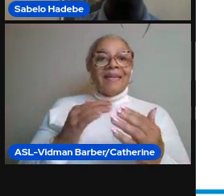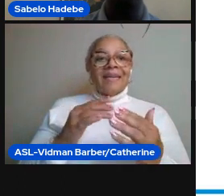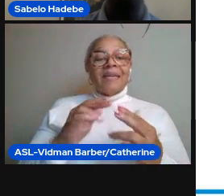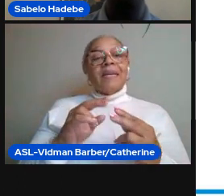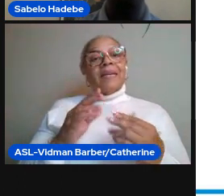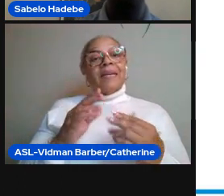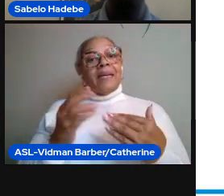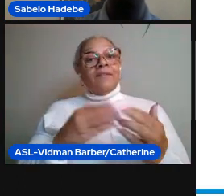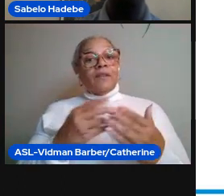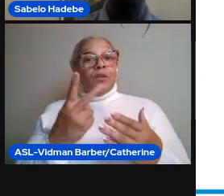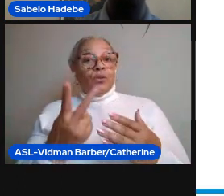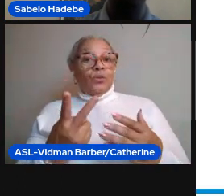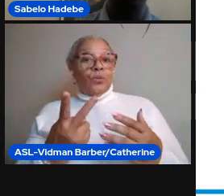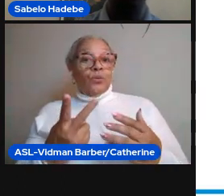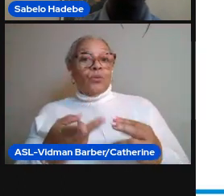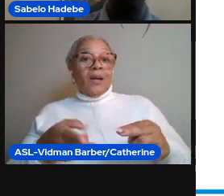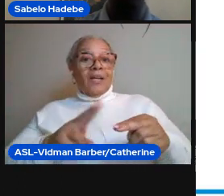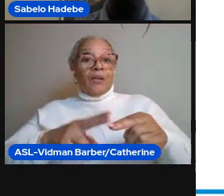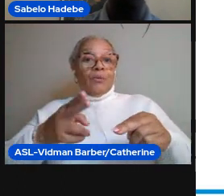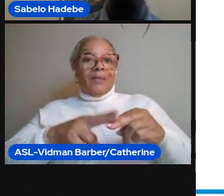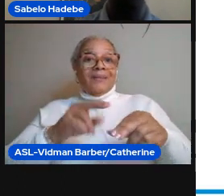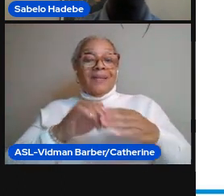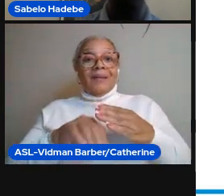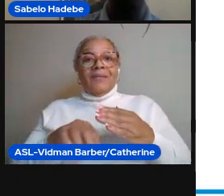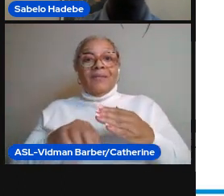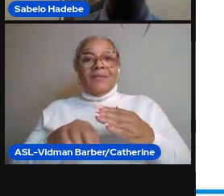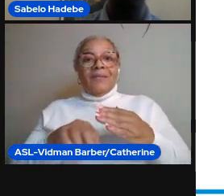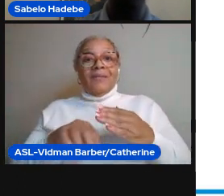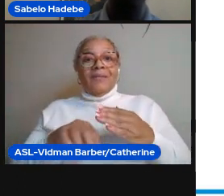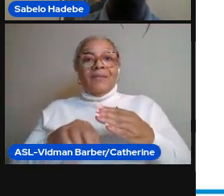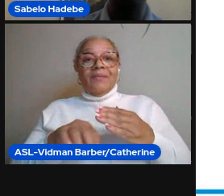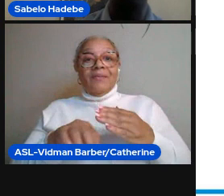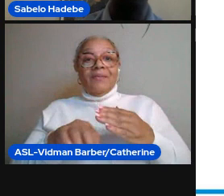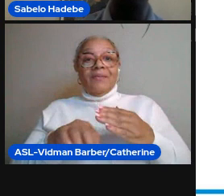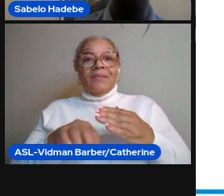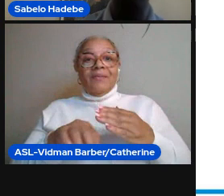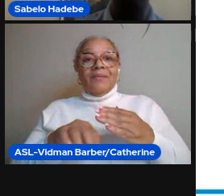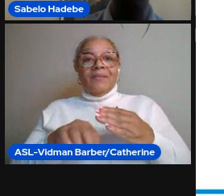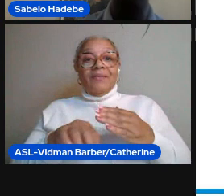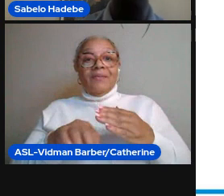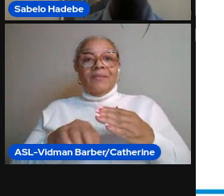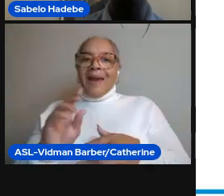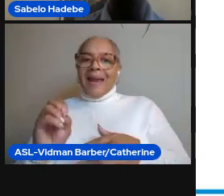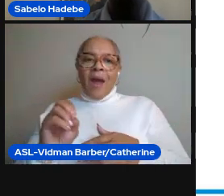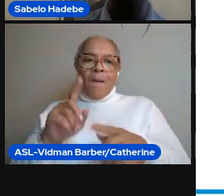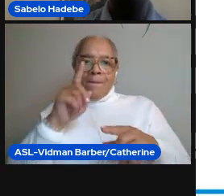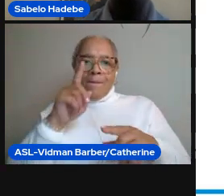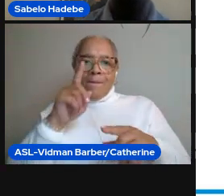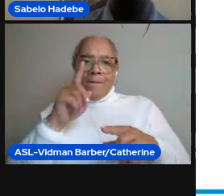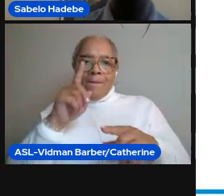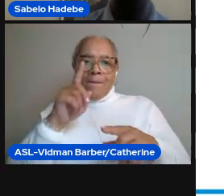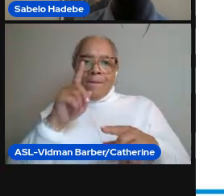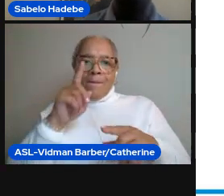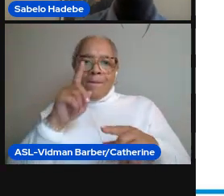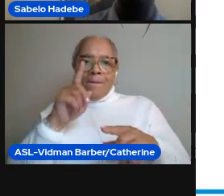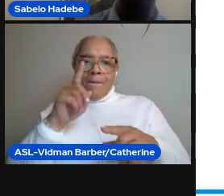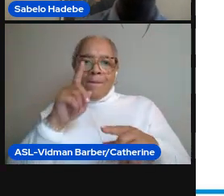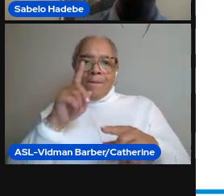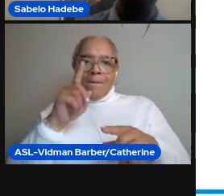in the knockout mouse that are sensitized to house dustmite, whether you look at IL-13 or IL-5